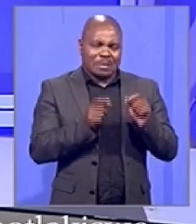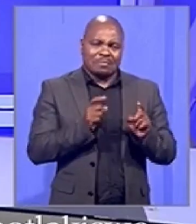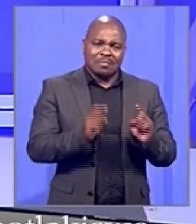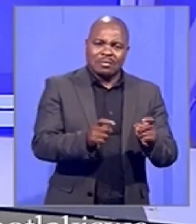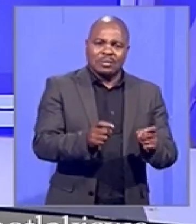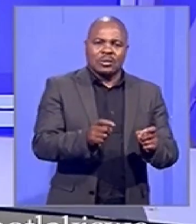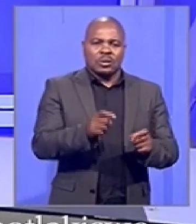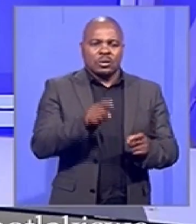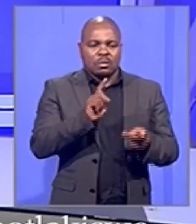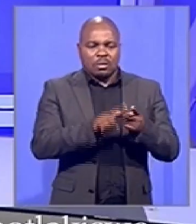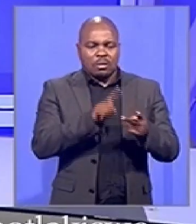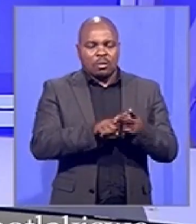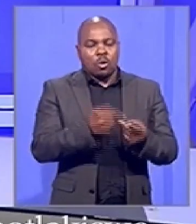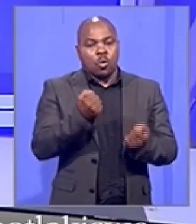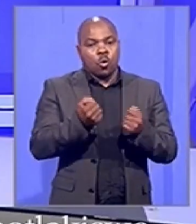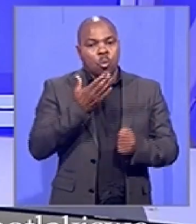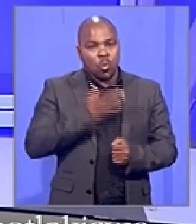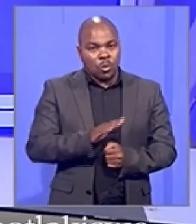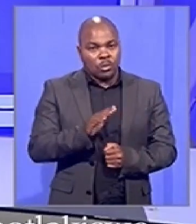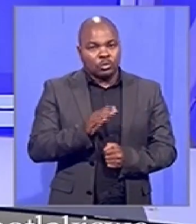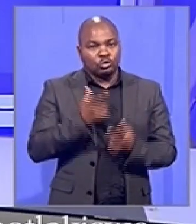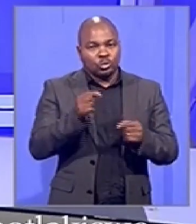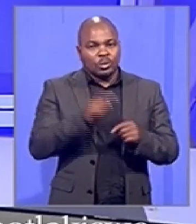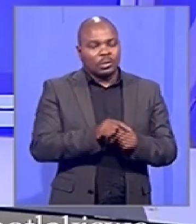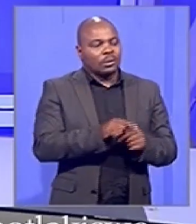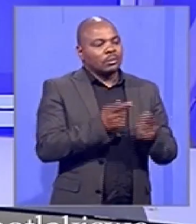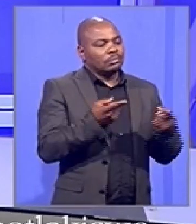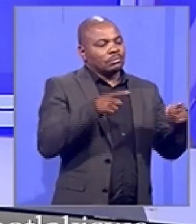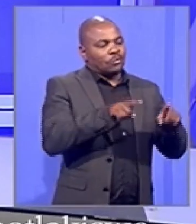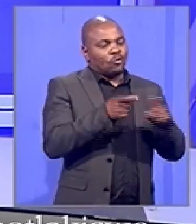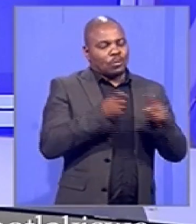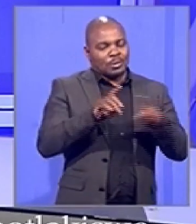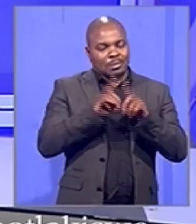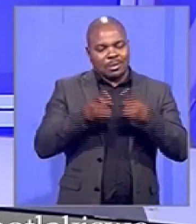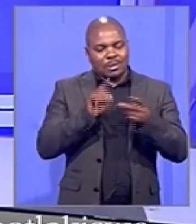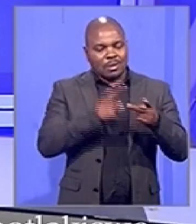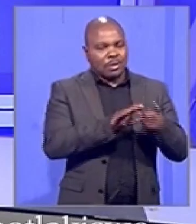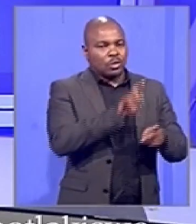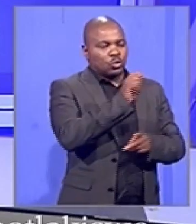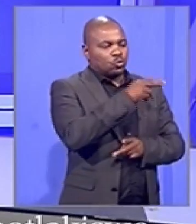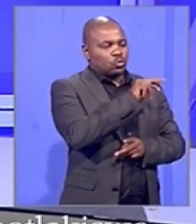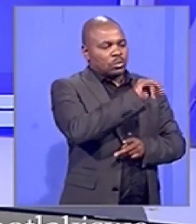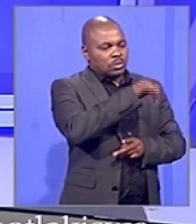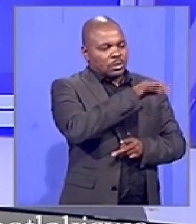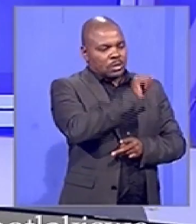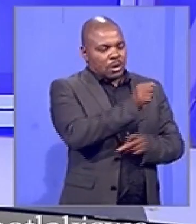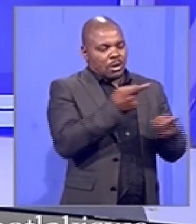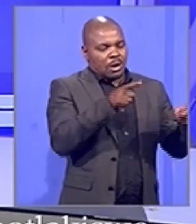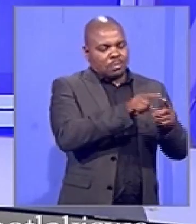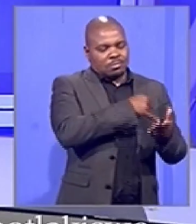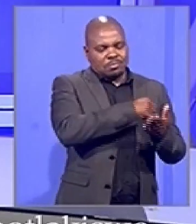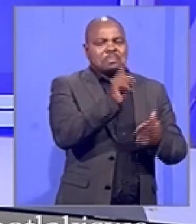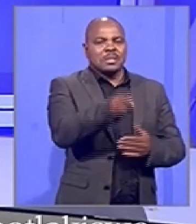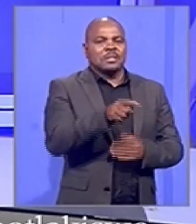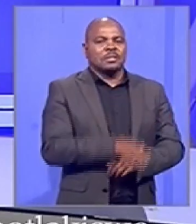hore lekgotla le qhelele thoko tumelano e fihlelletsweng ke lefapha la hae ha mo le kampane ya Tunja Capital.